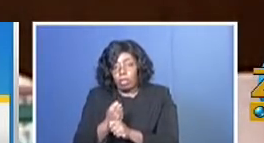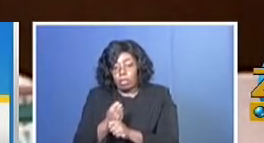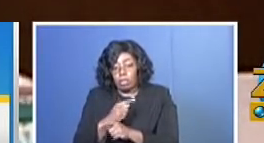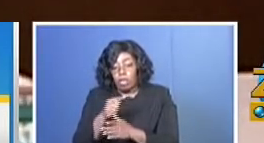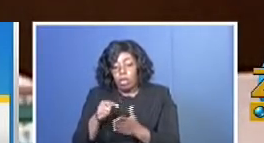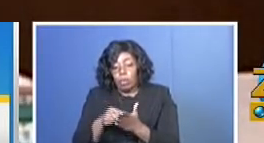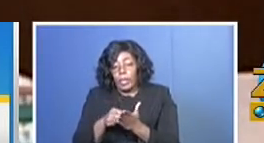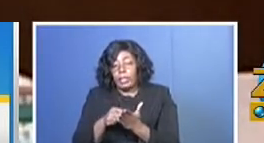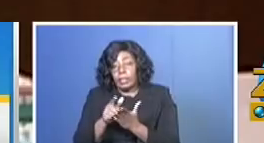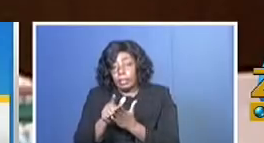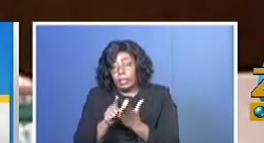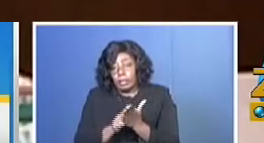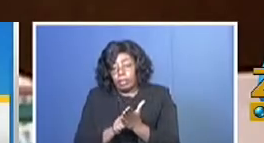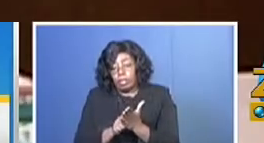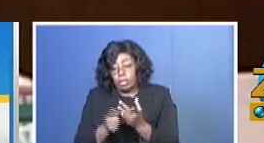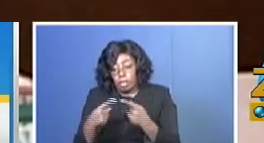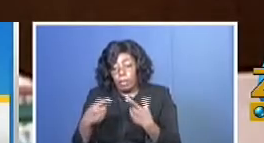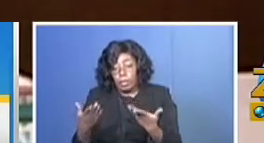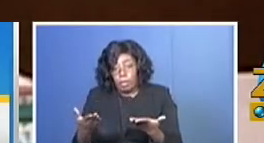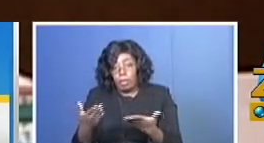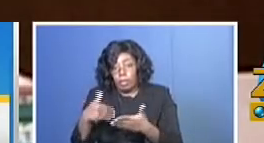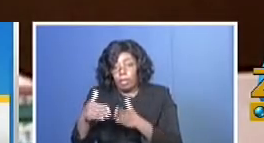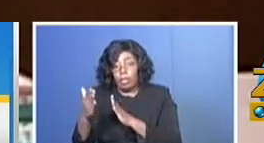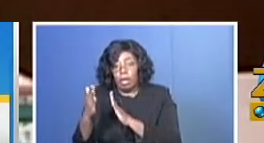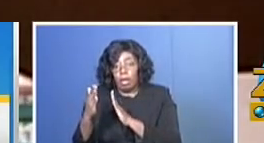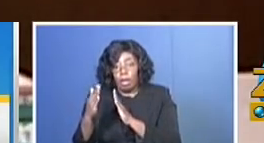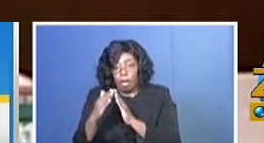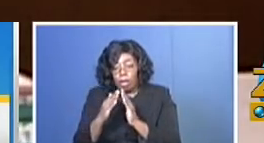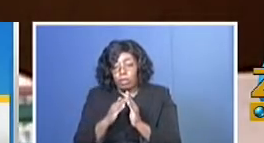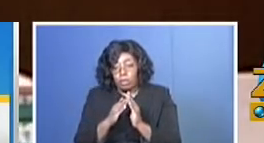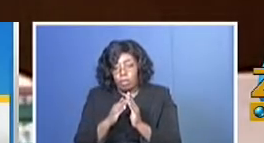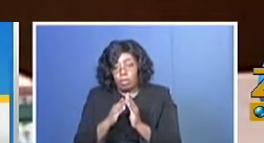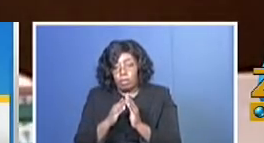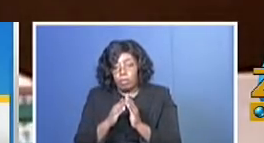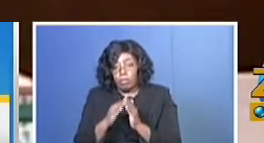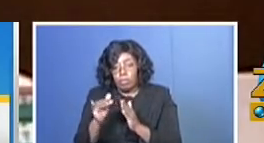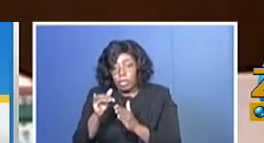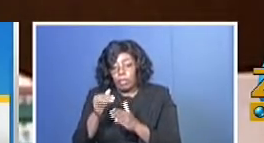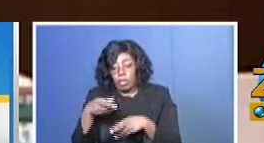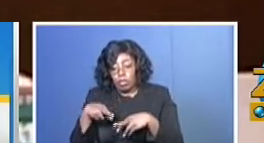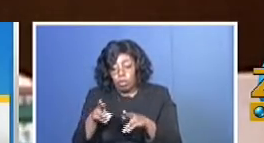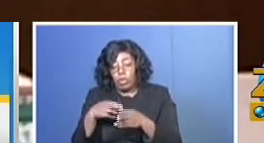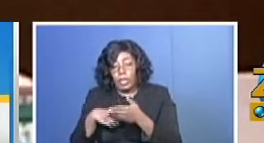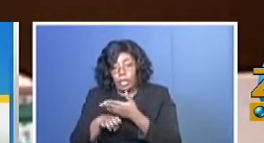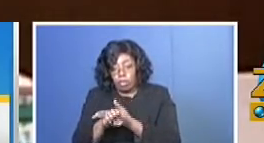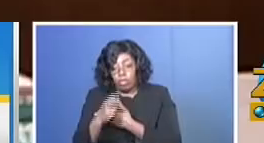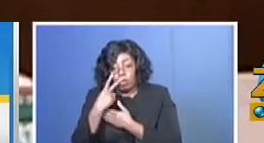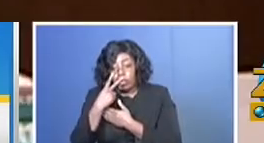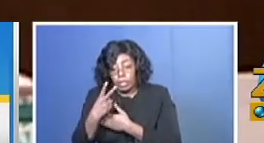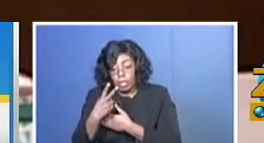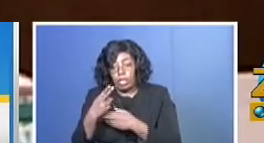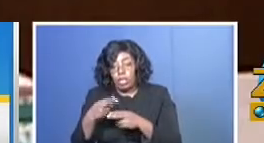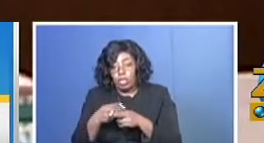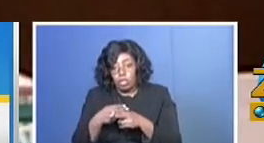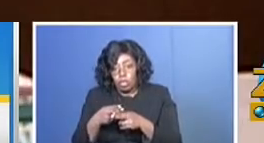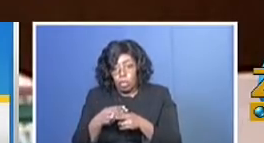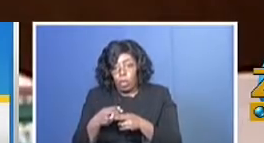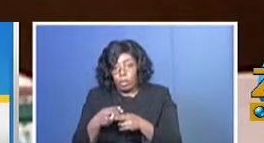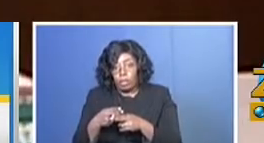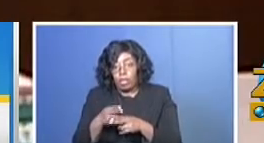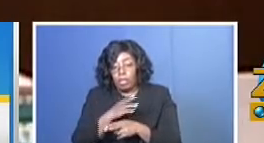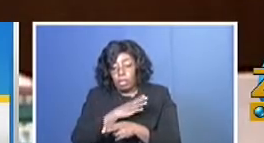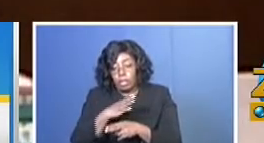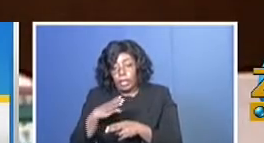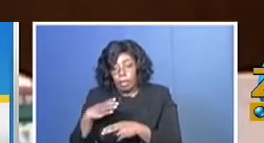this House, like the parole and re-entry, which you will see quite shortly, the Cabinet